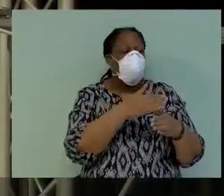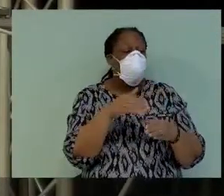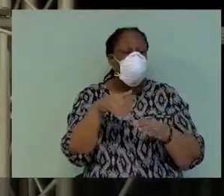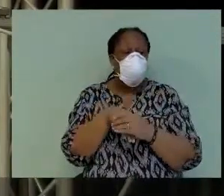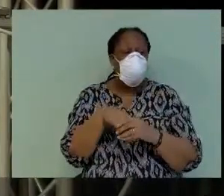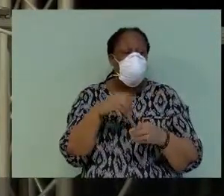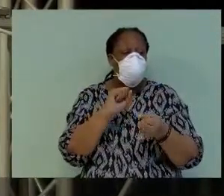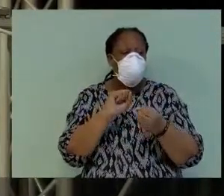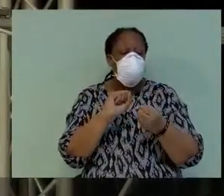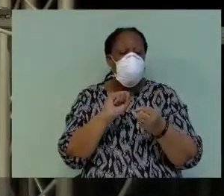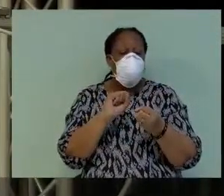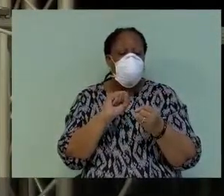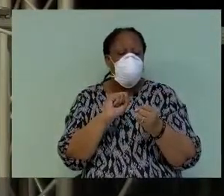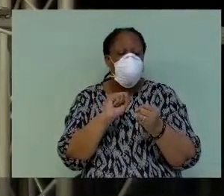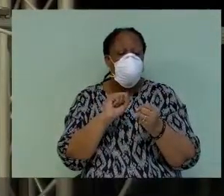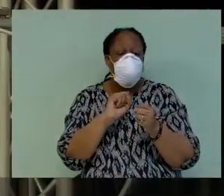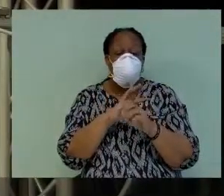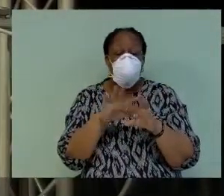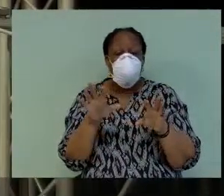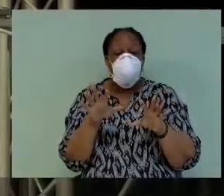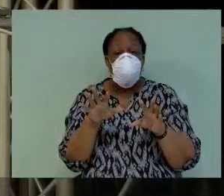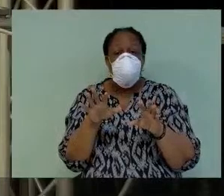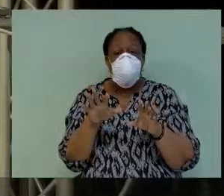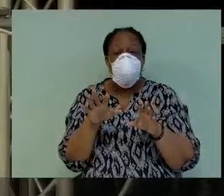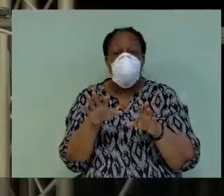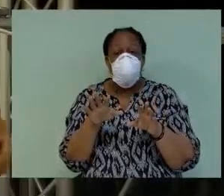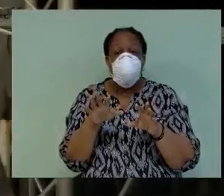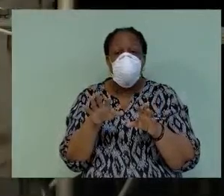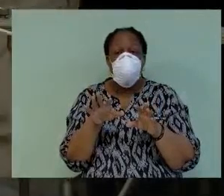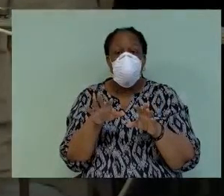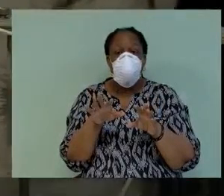of any secondary infections from them. Thank you.